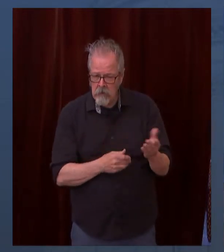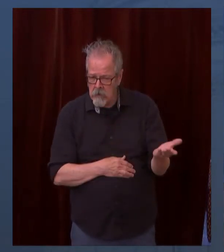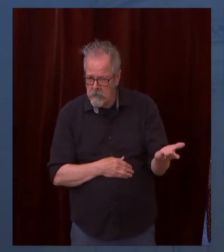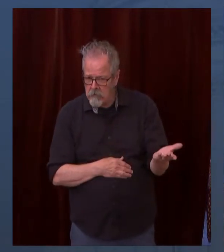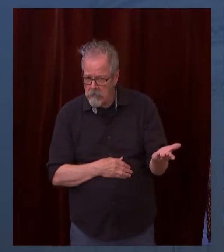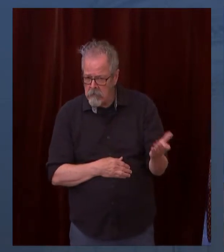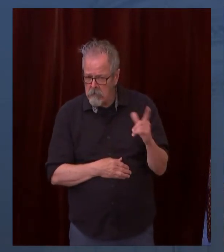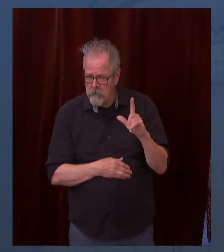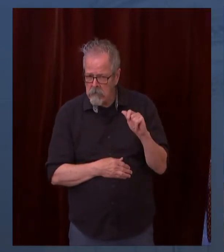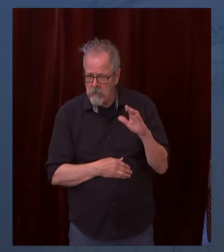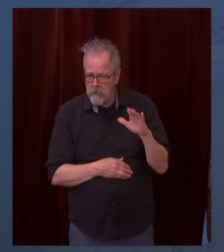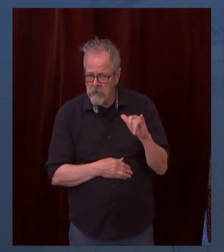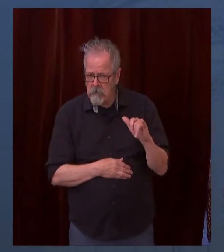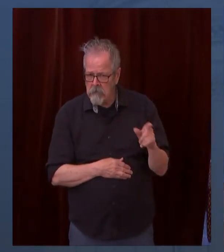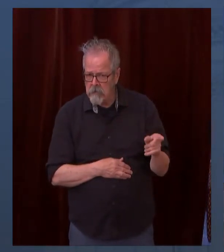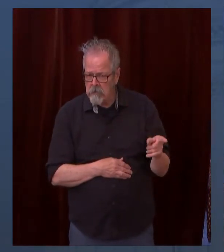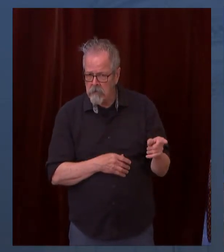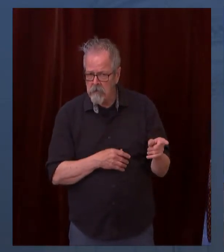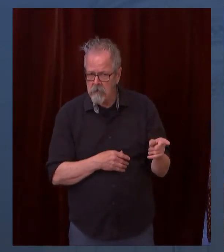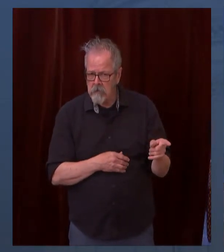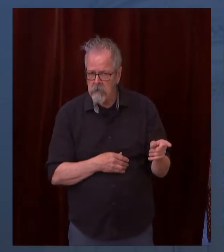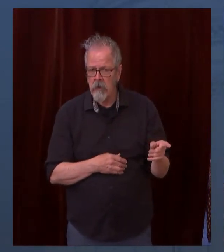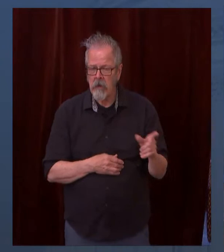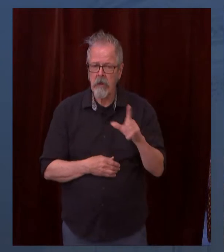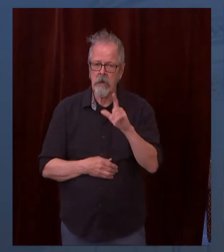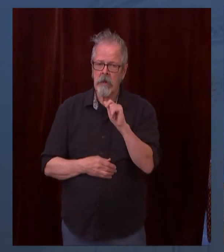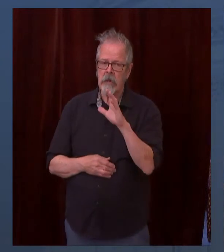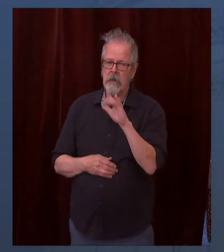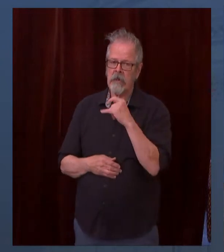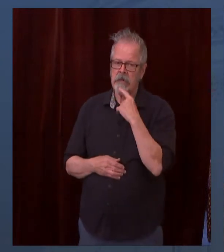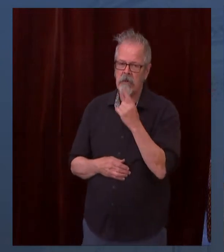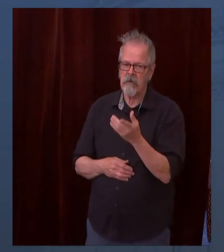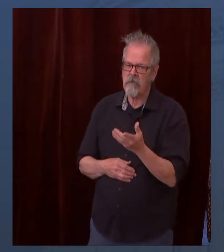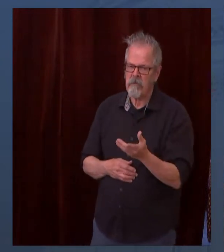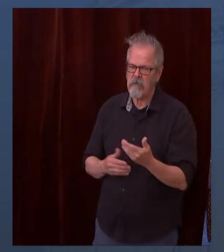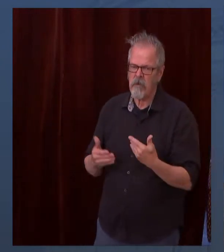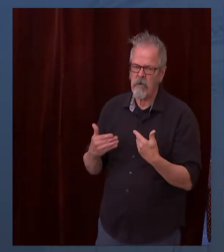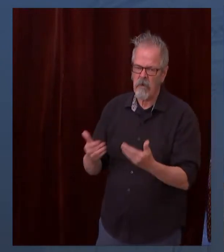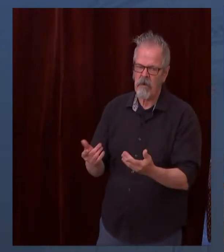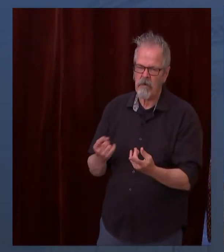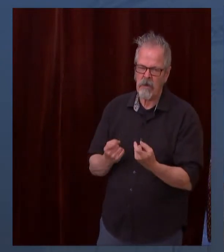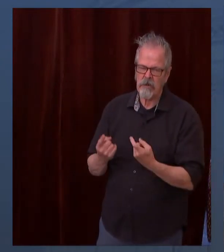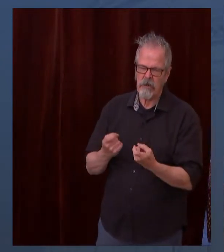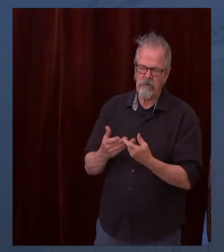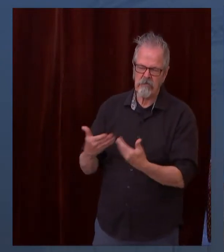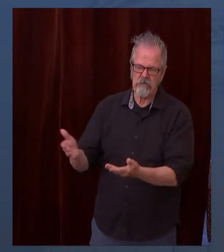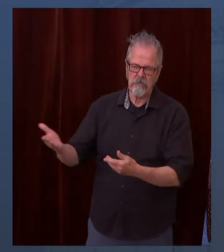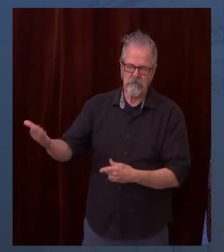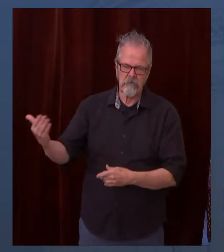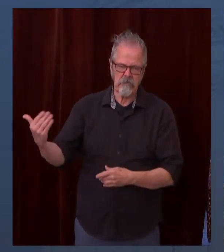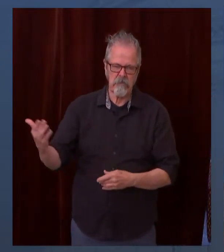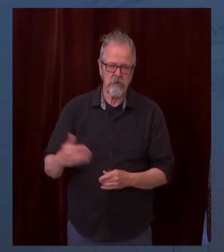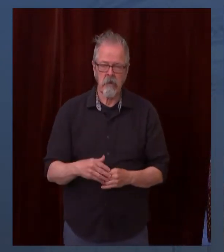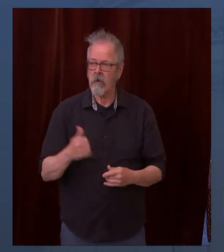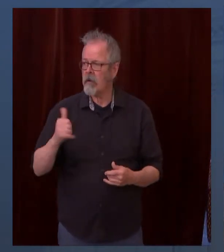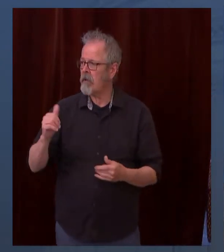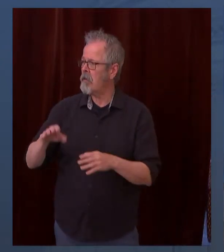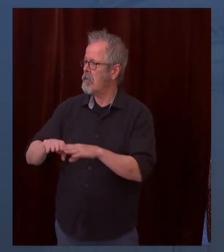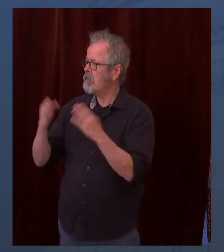I don't hear Lacey yet. We can go to questions. Oh, good. Thanks, Lacey. Okay, your questions, please. You may fire when ready,